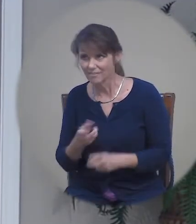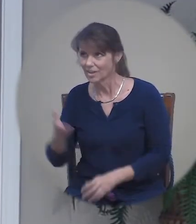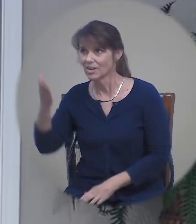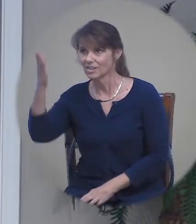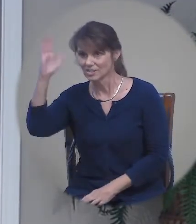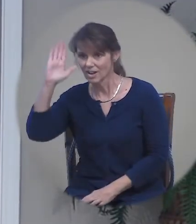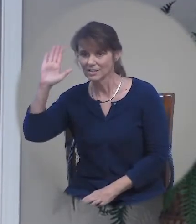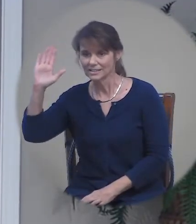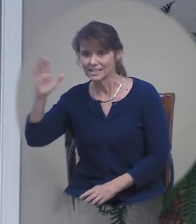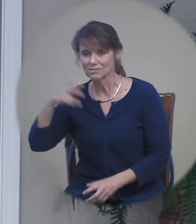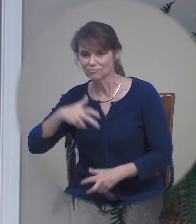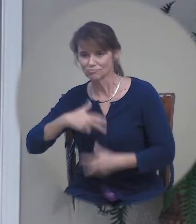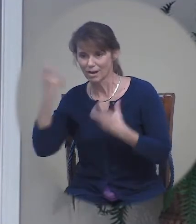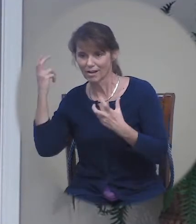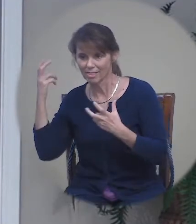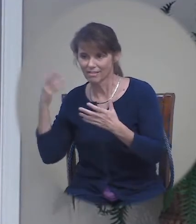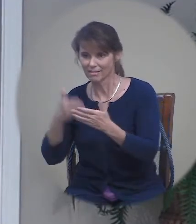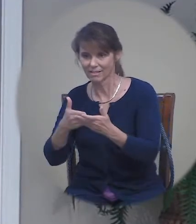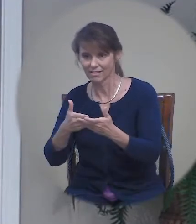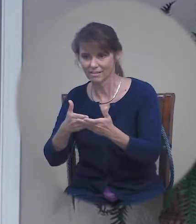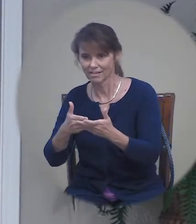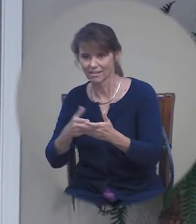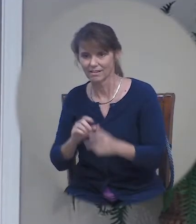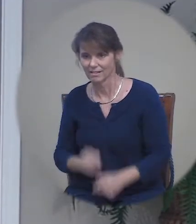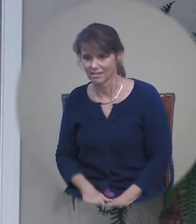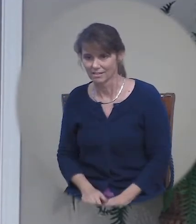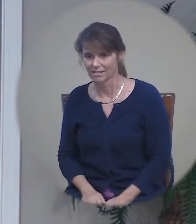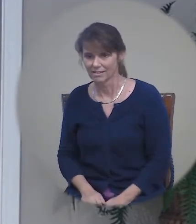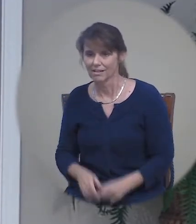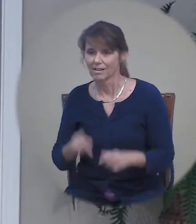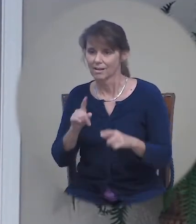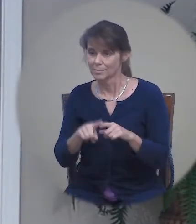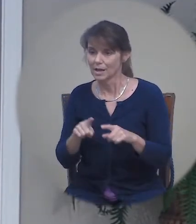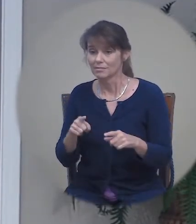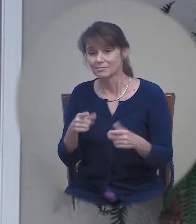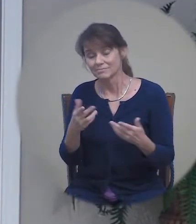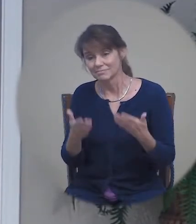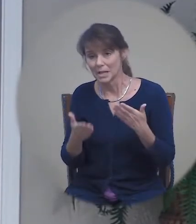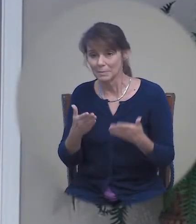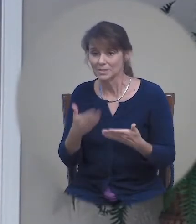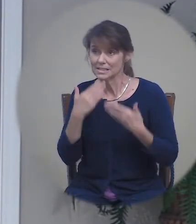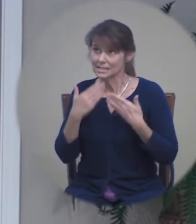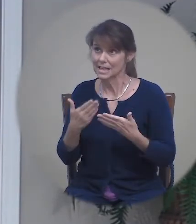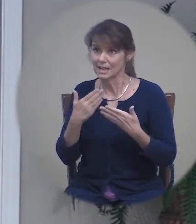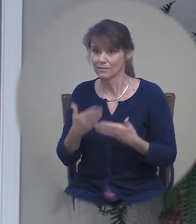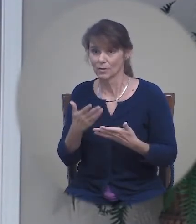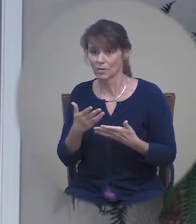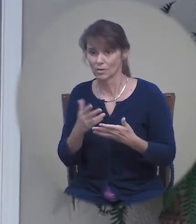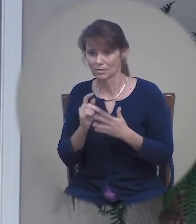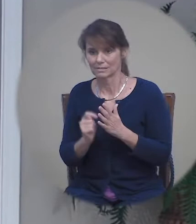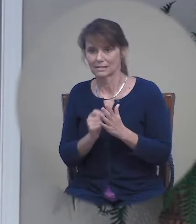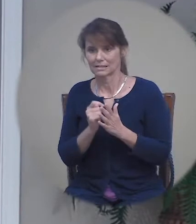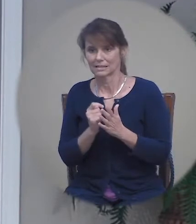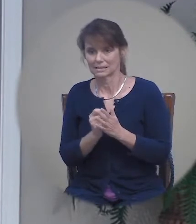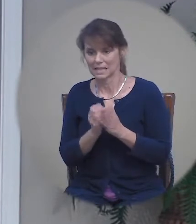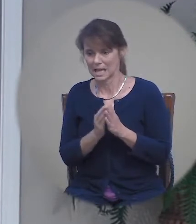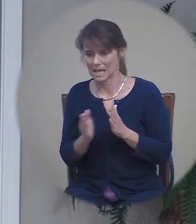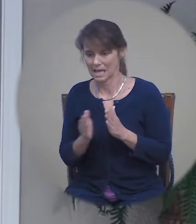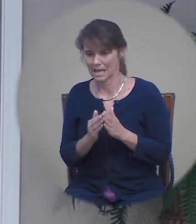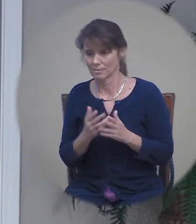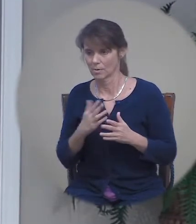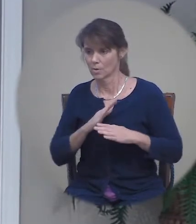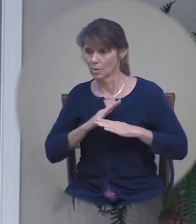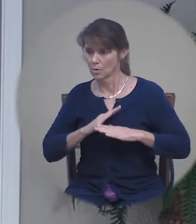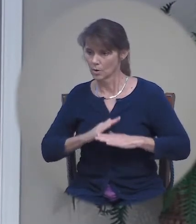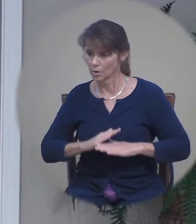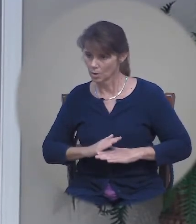response. Secondly, he was just thankful for the period of relief that he did have. Like, I understand this